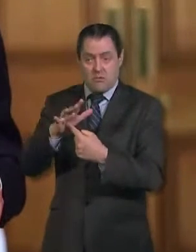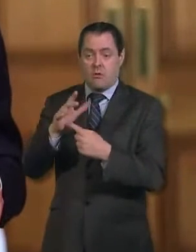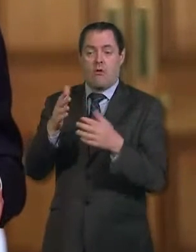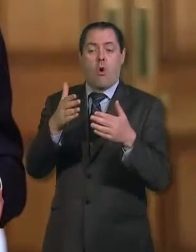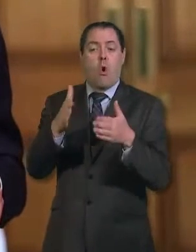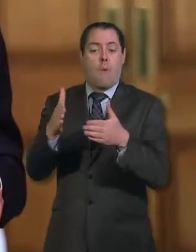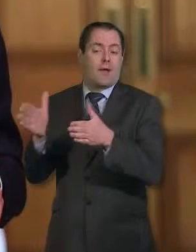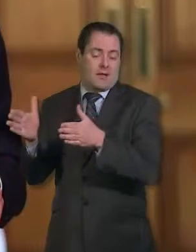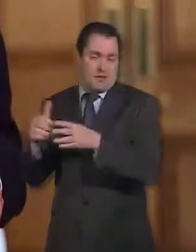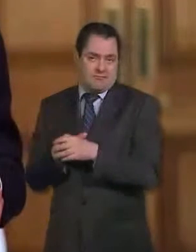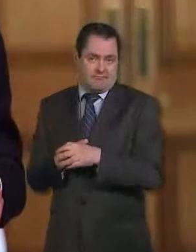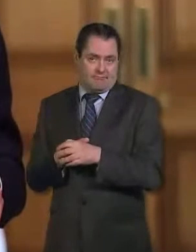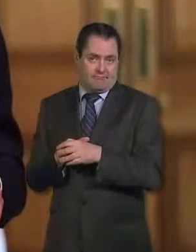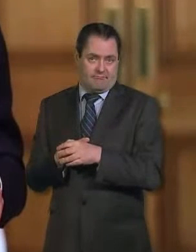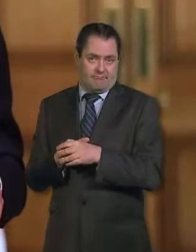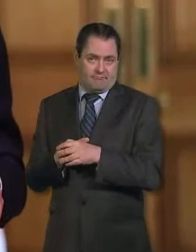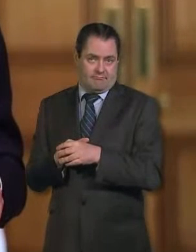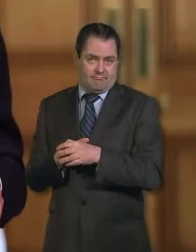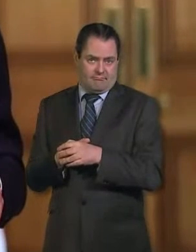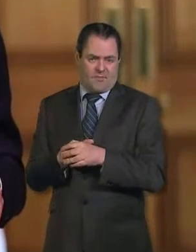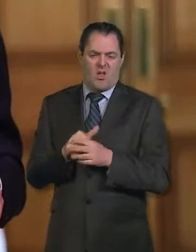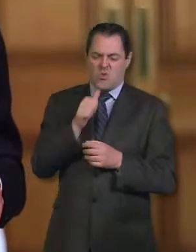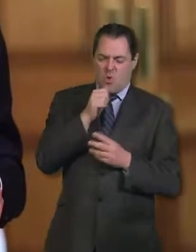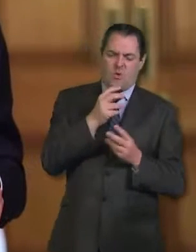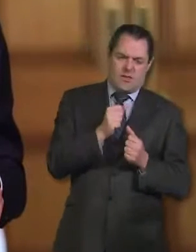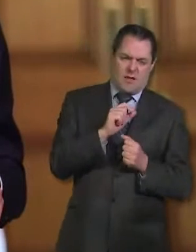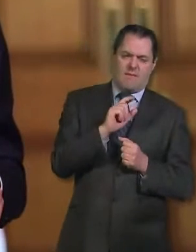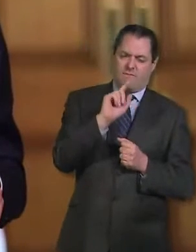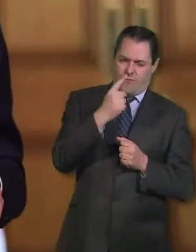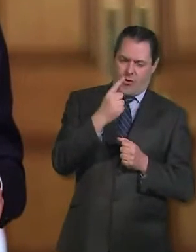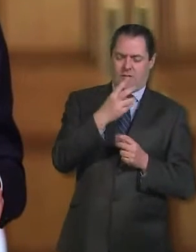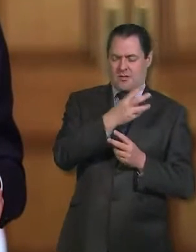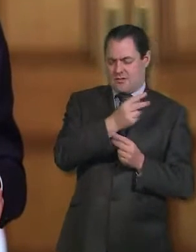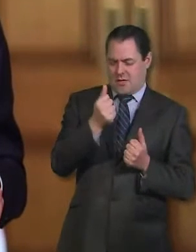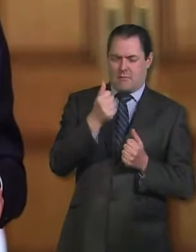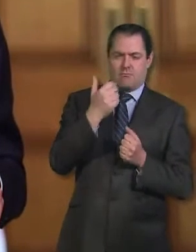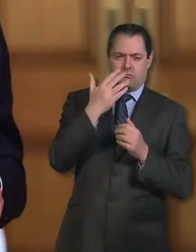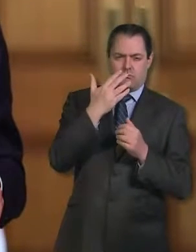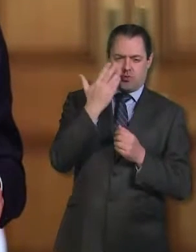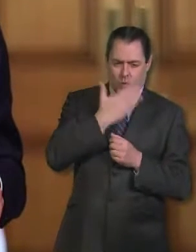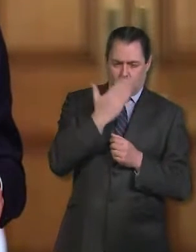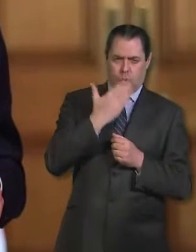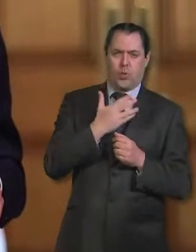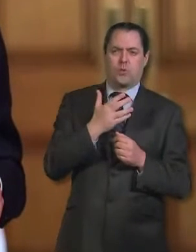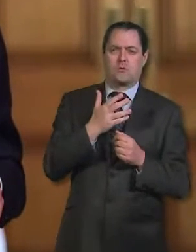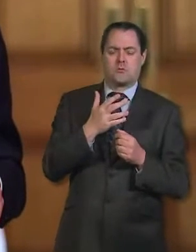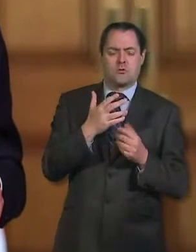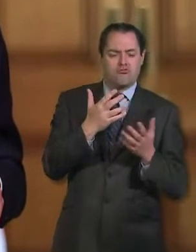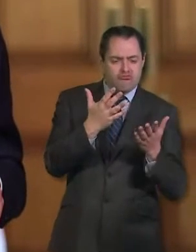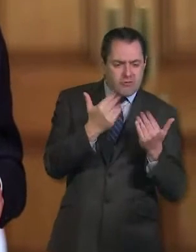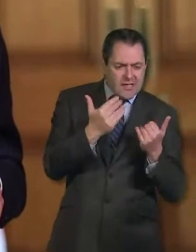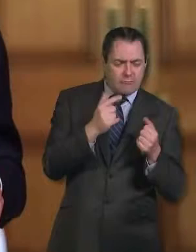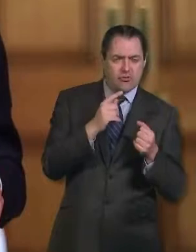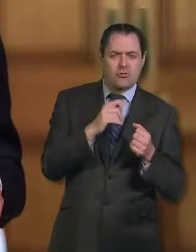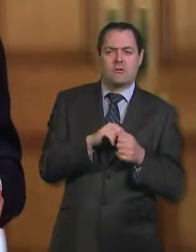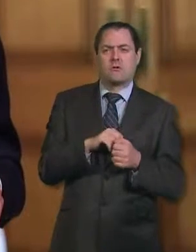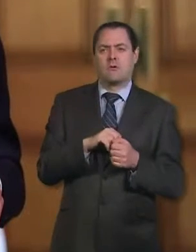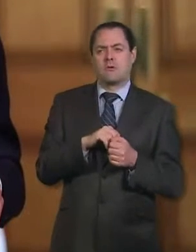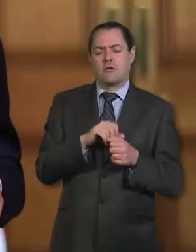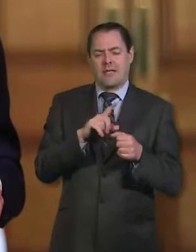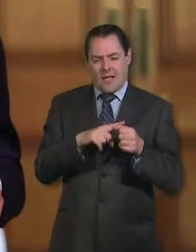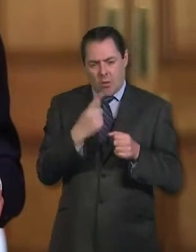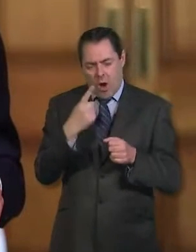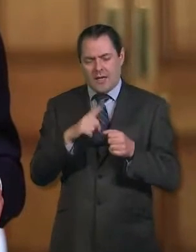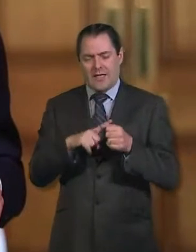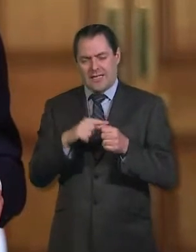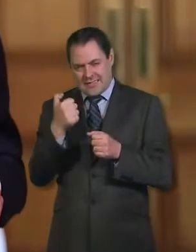having some schools accept children in reception year, all schools accept children in reception year,